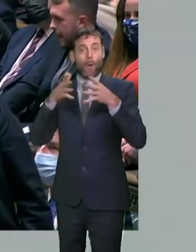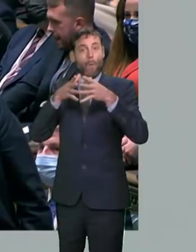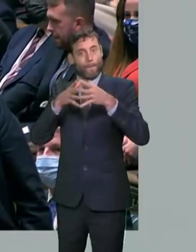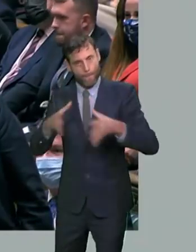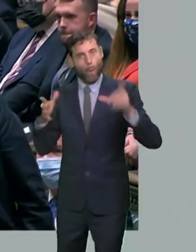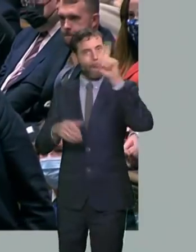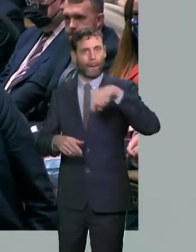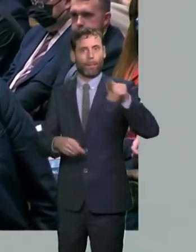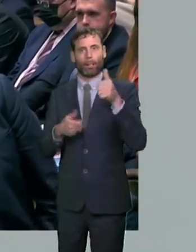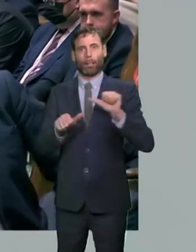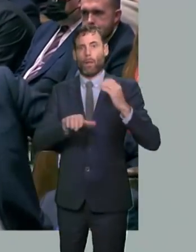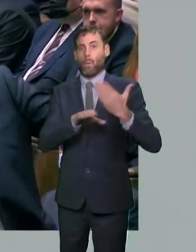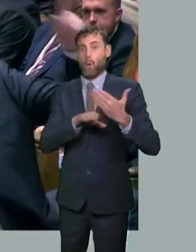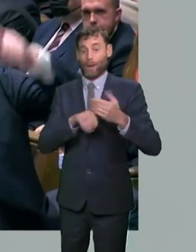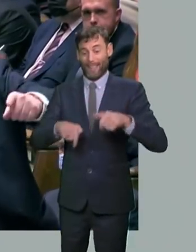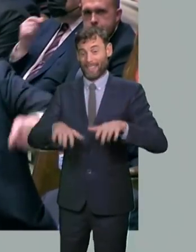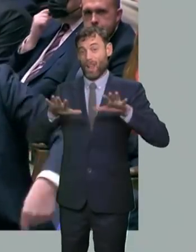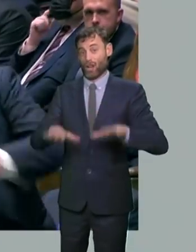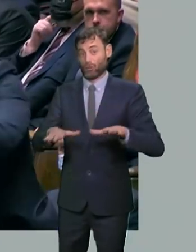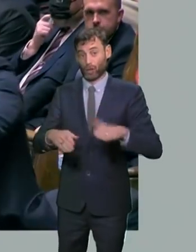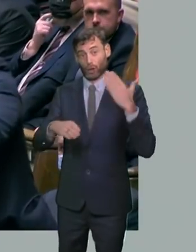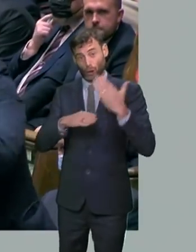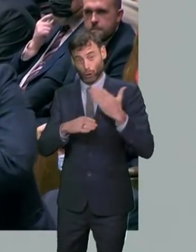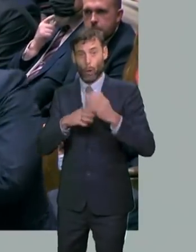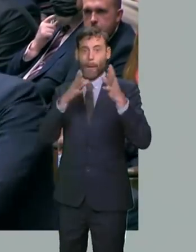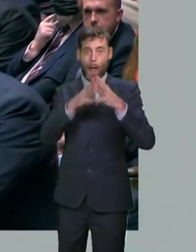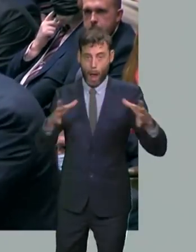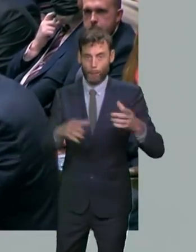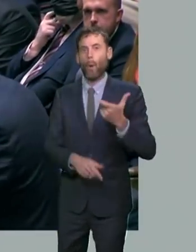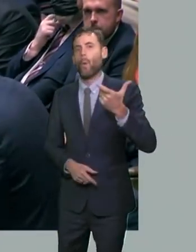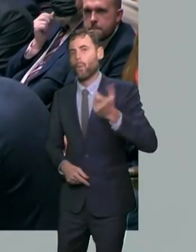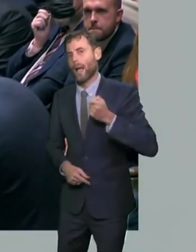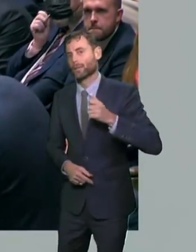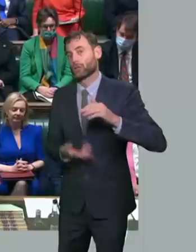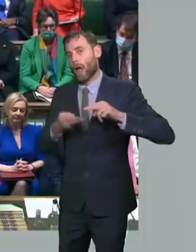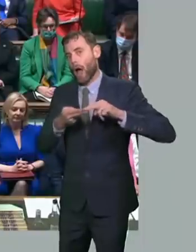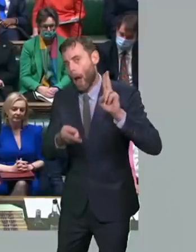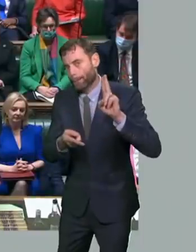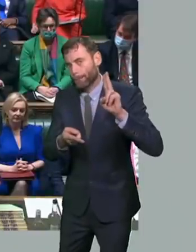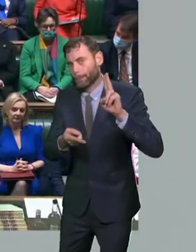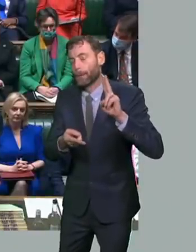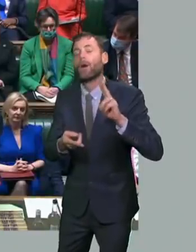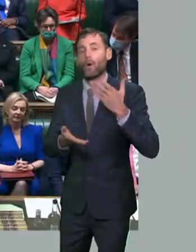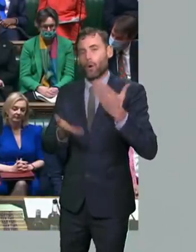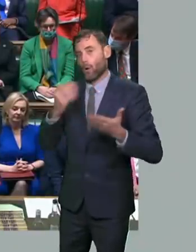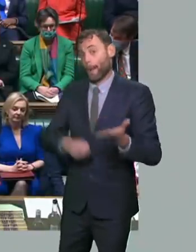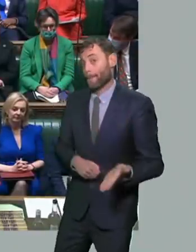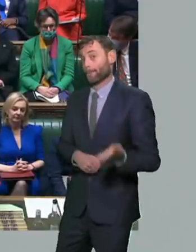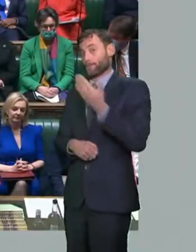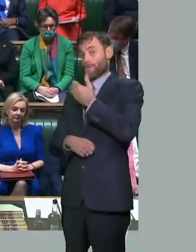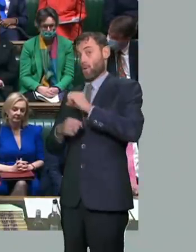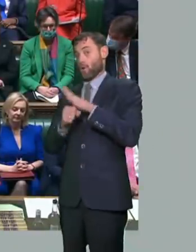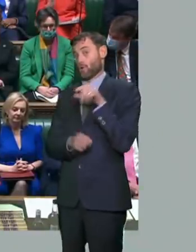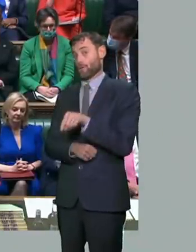people in work in this country, jobs up, with their wages going up, Mr. Speaker, than there were before the